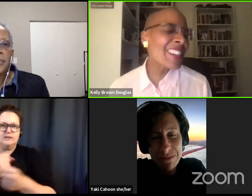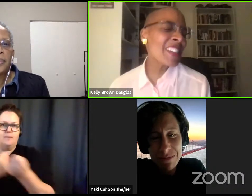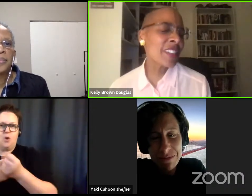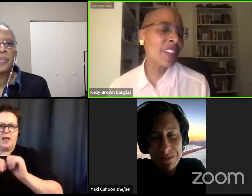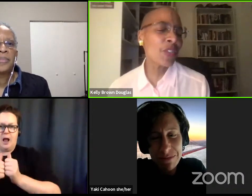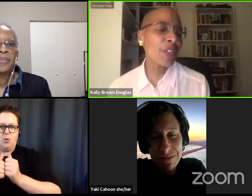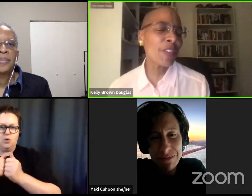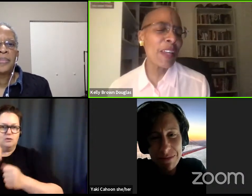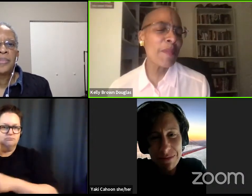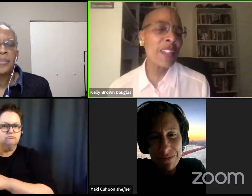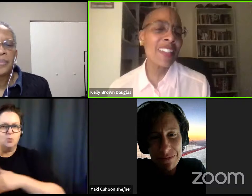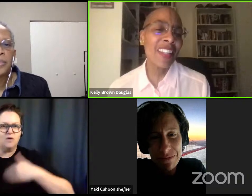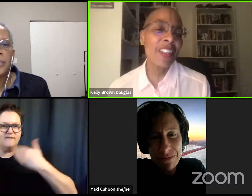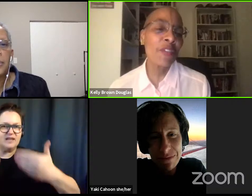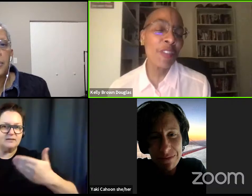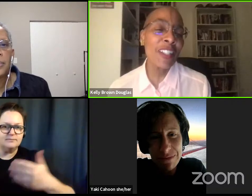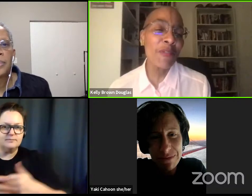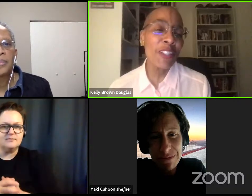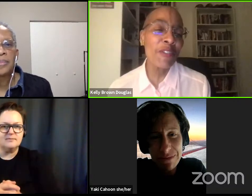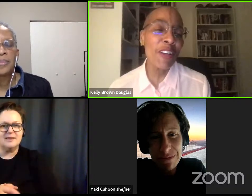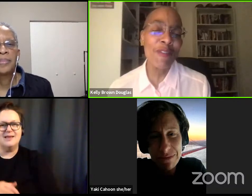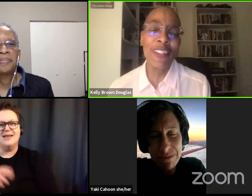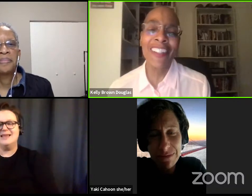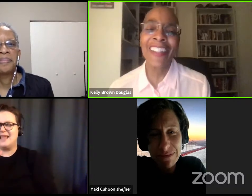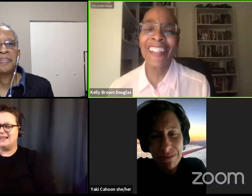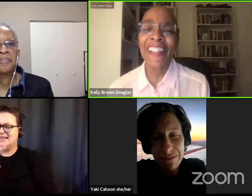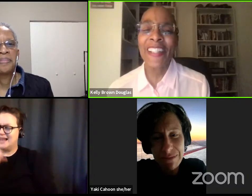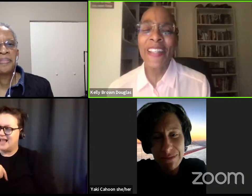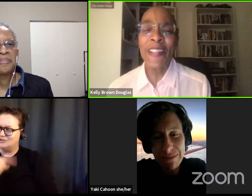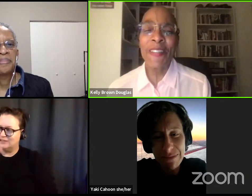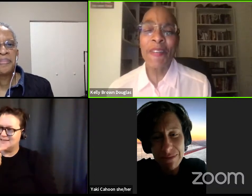Can I just say sort of amen to that? It's funny, we do have